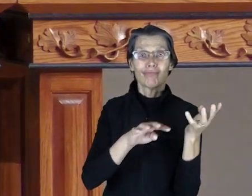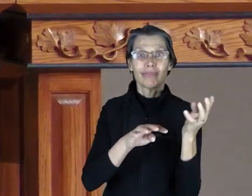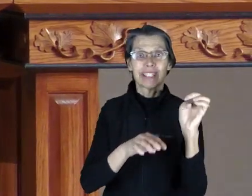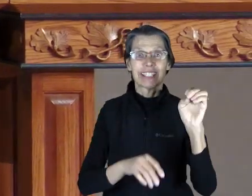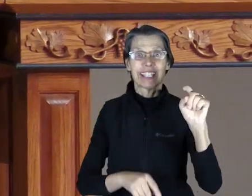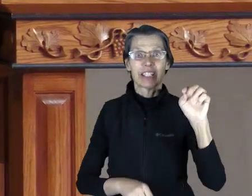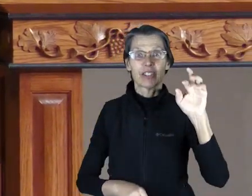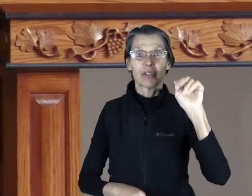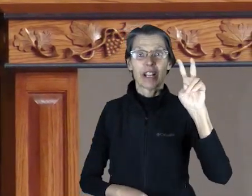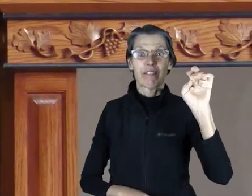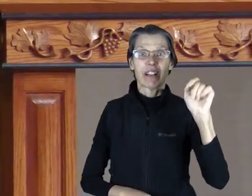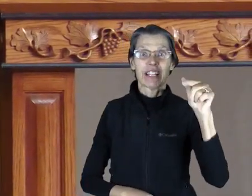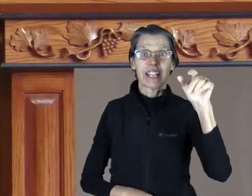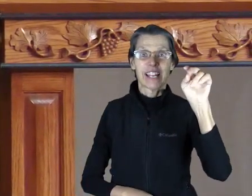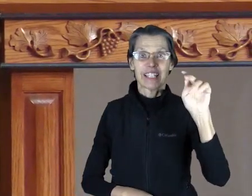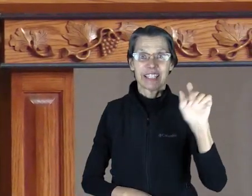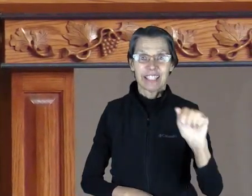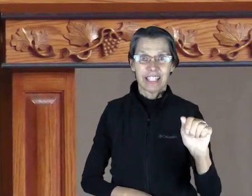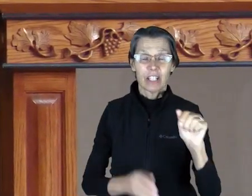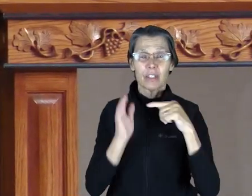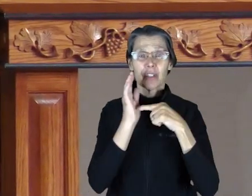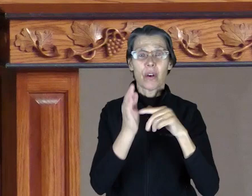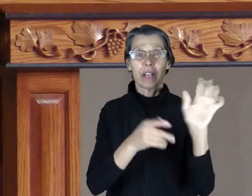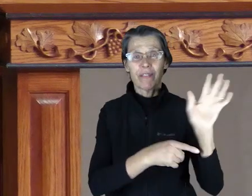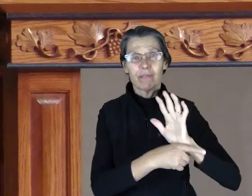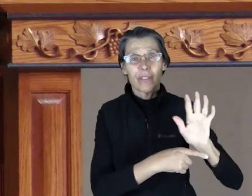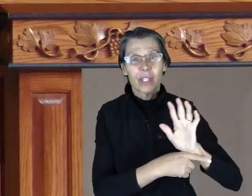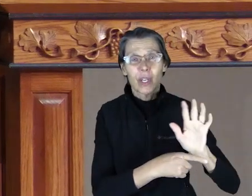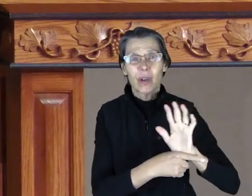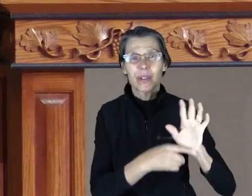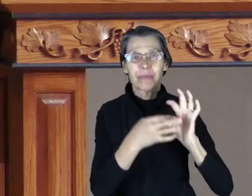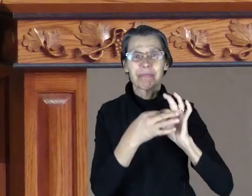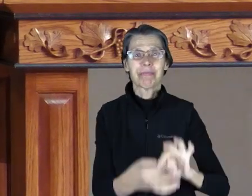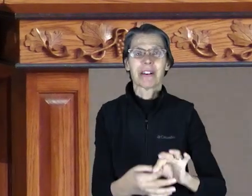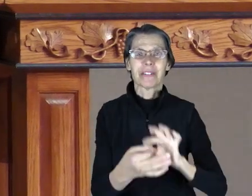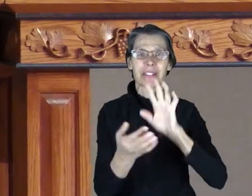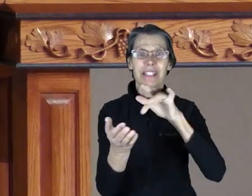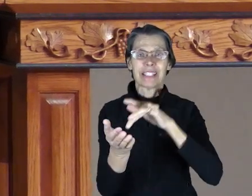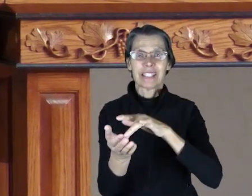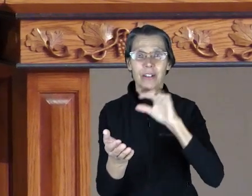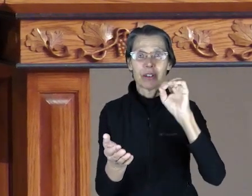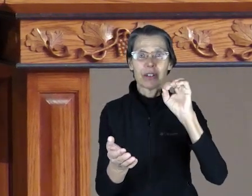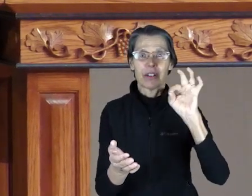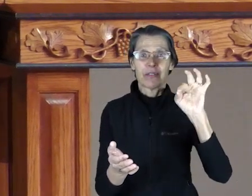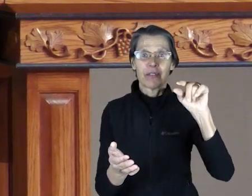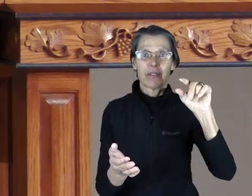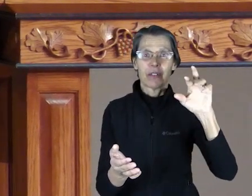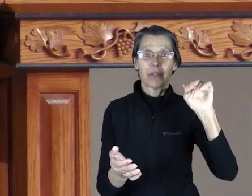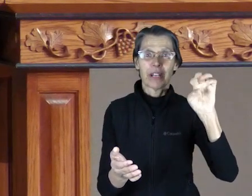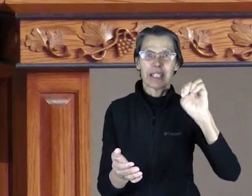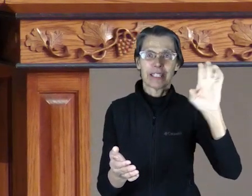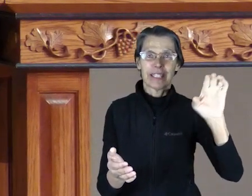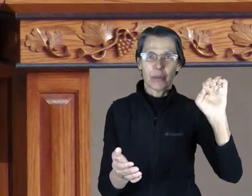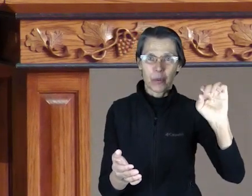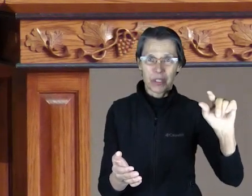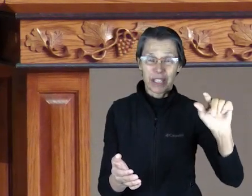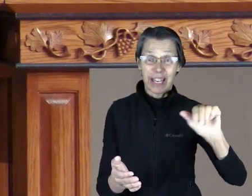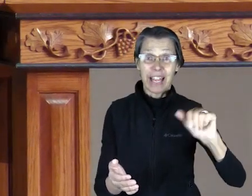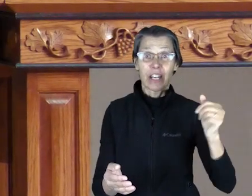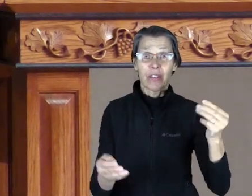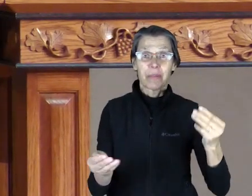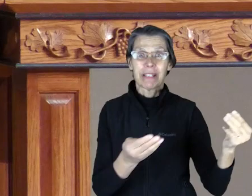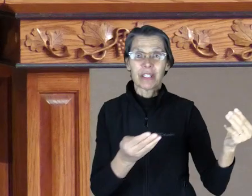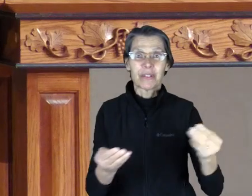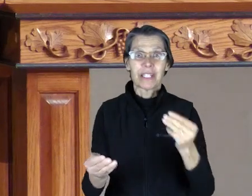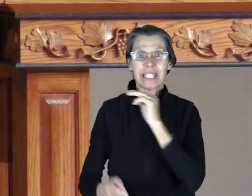is, having a good time, showing some videos about the Center of Grace and the other things that our mission money helps to fund. So please